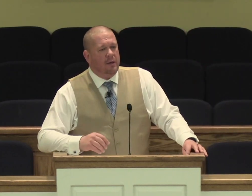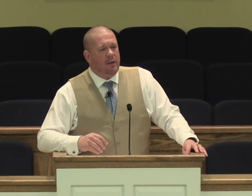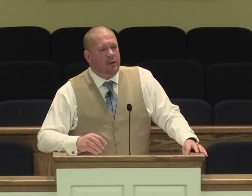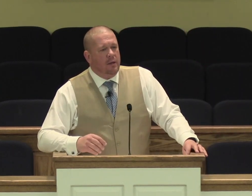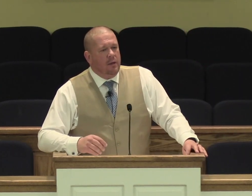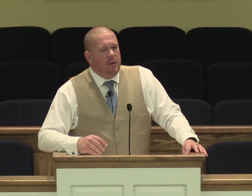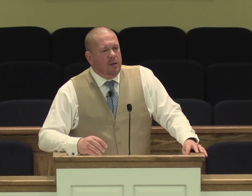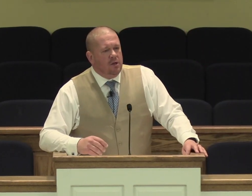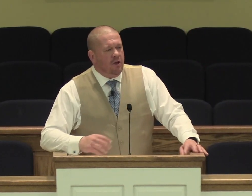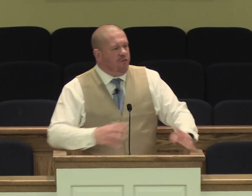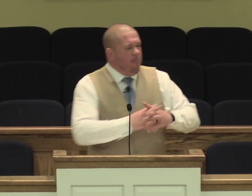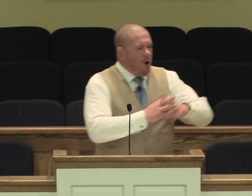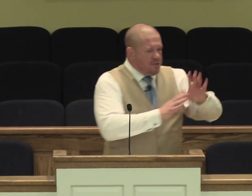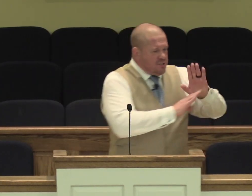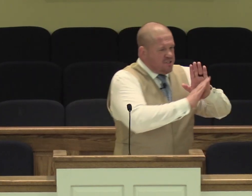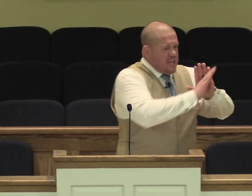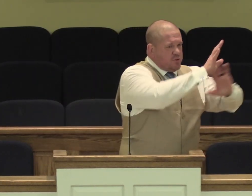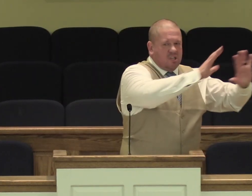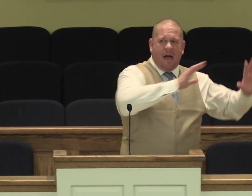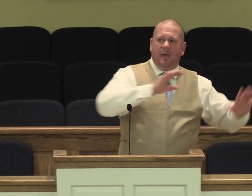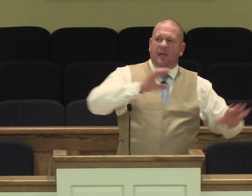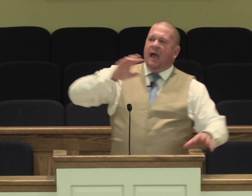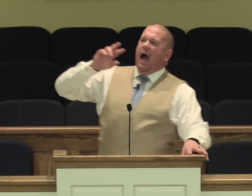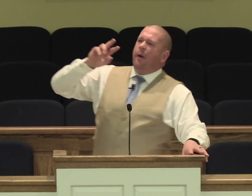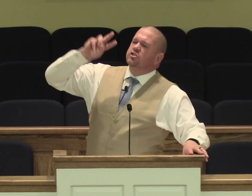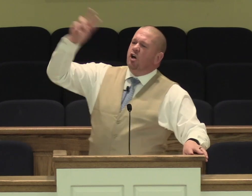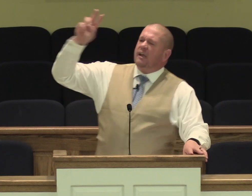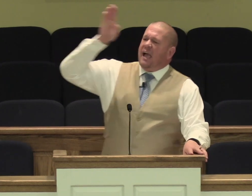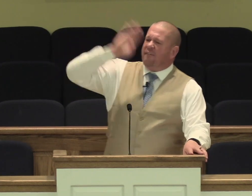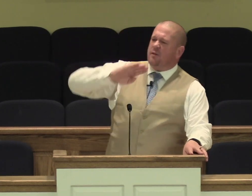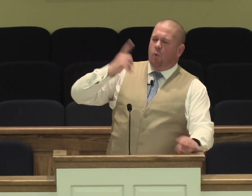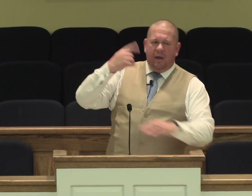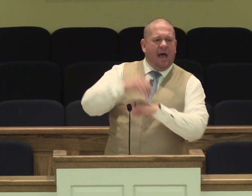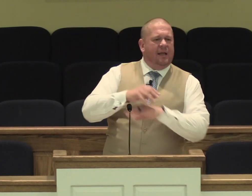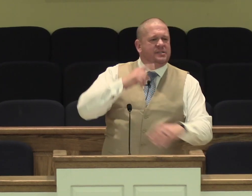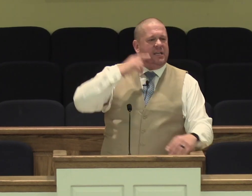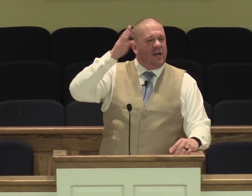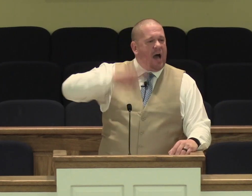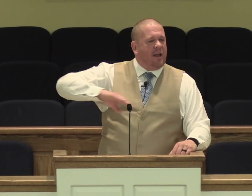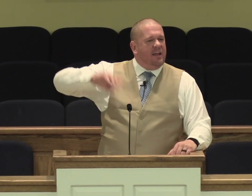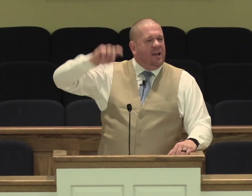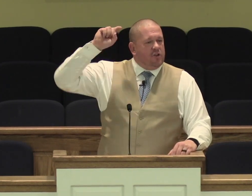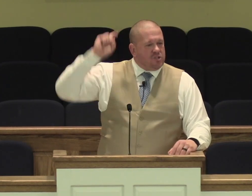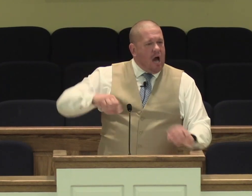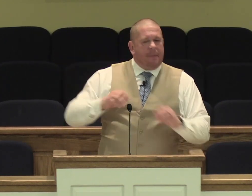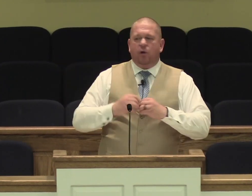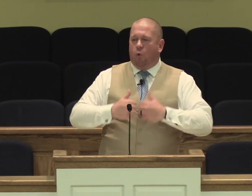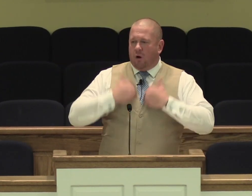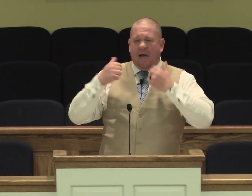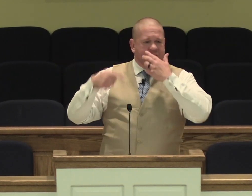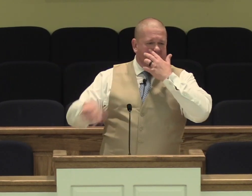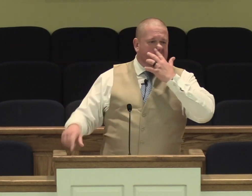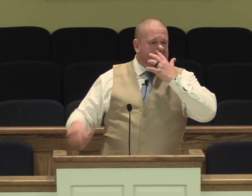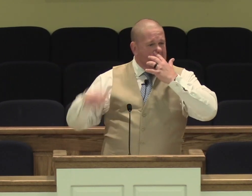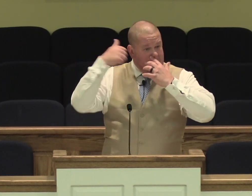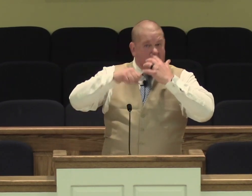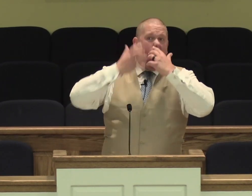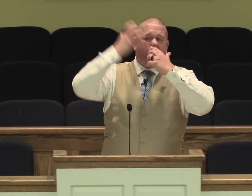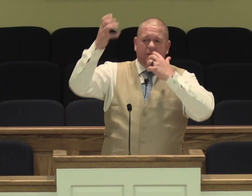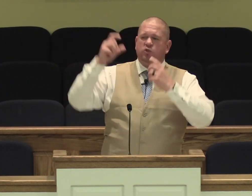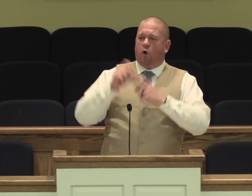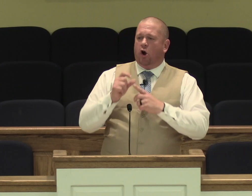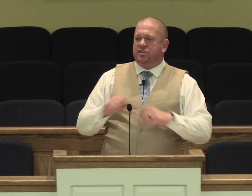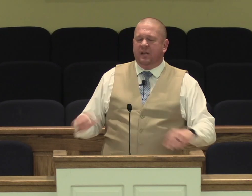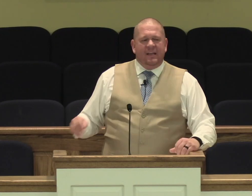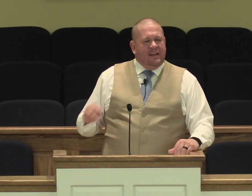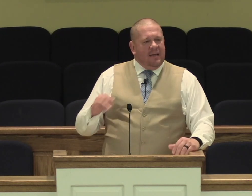boy, football success was climbing. I was looked to heaven one night and said, God, there's got to be more to life than this. I remember